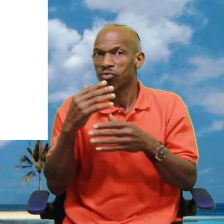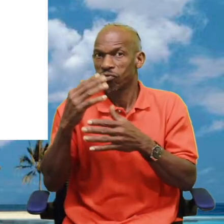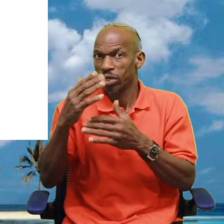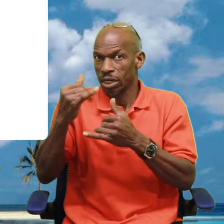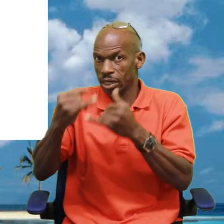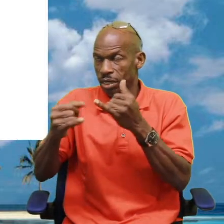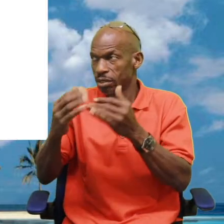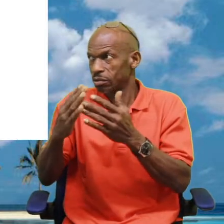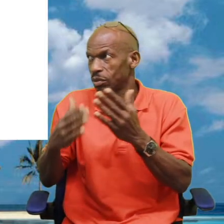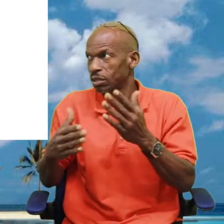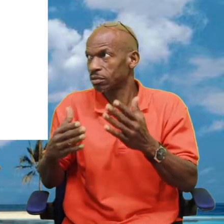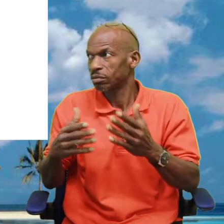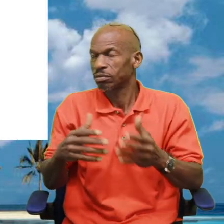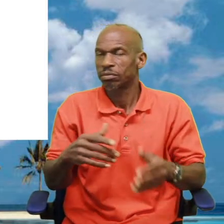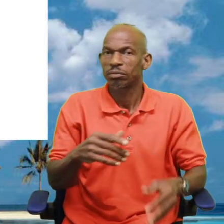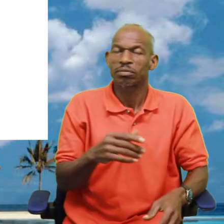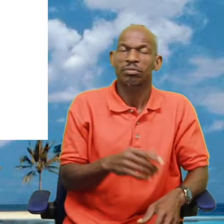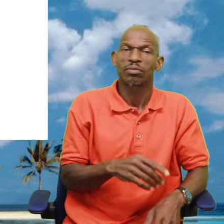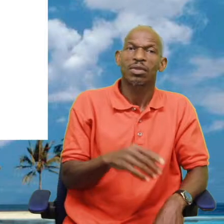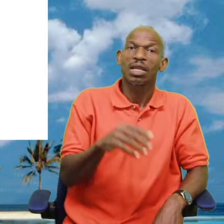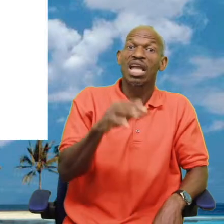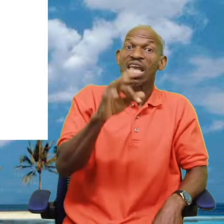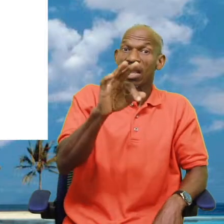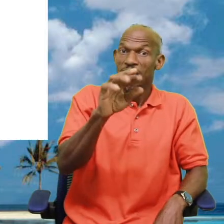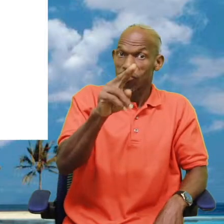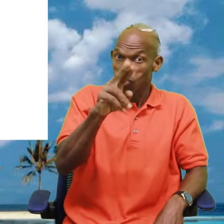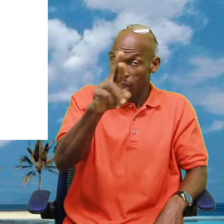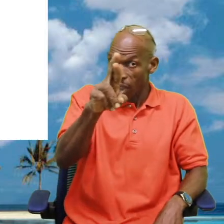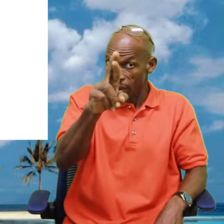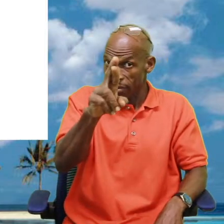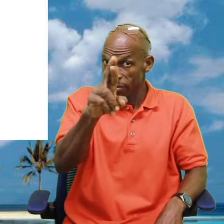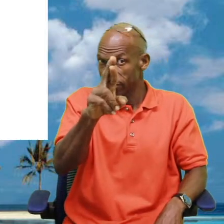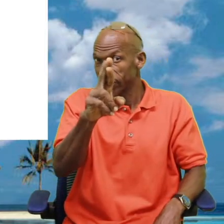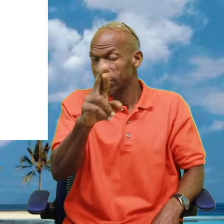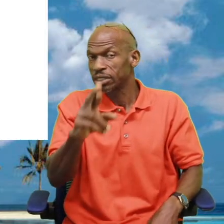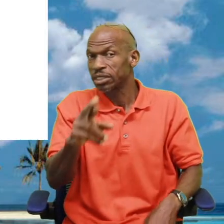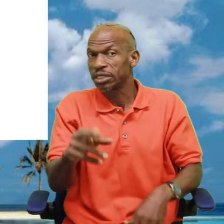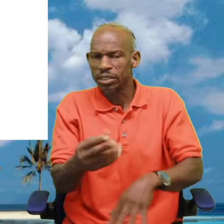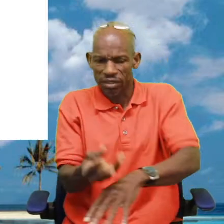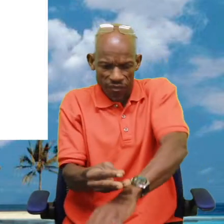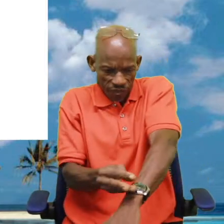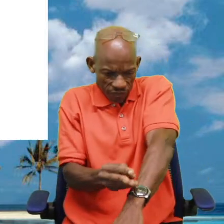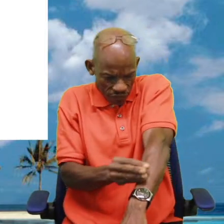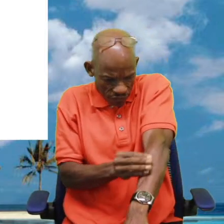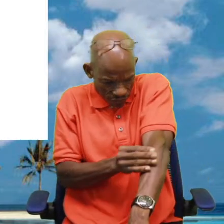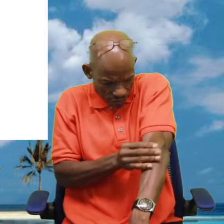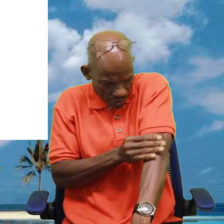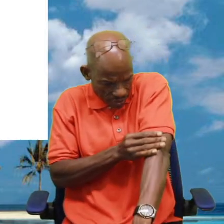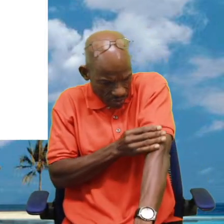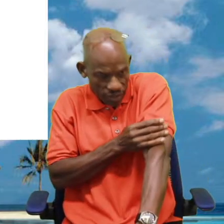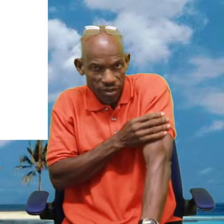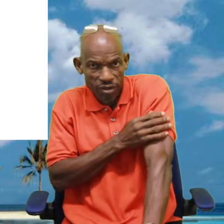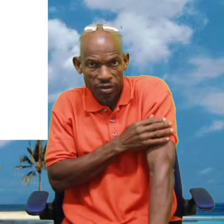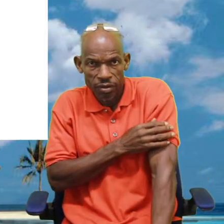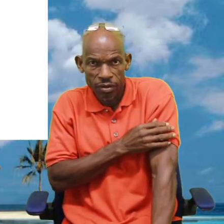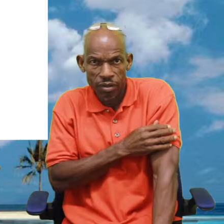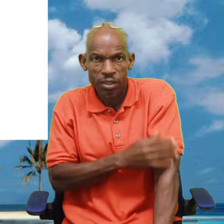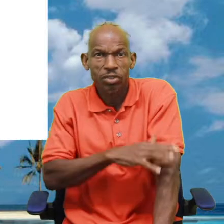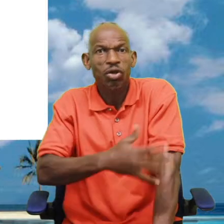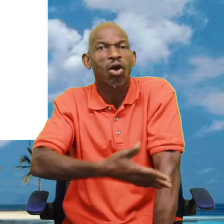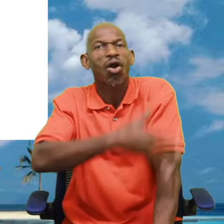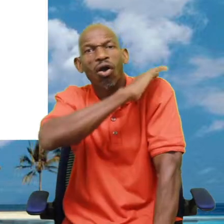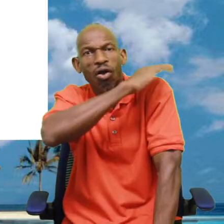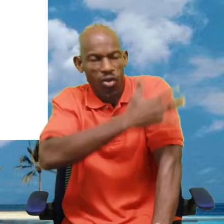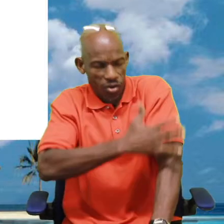Right? So F-U-R is the word fur, talking about what is covering the dog. The skin that